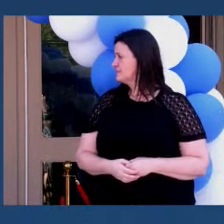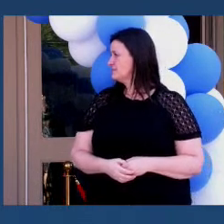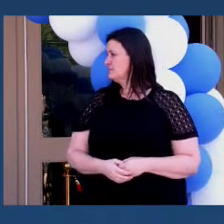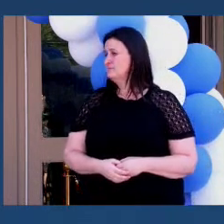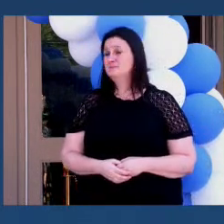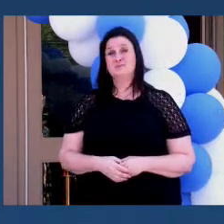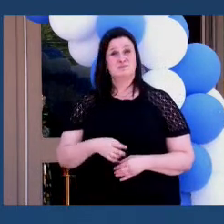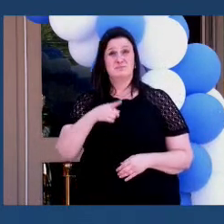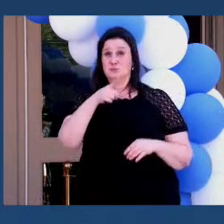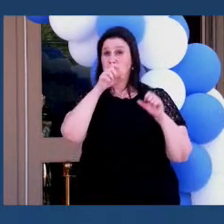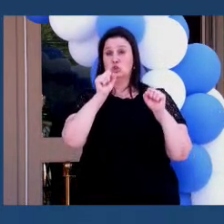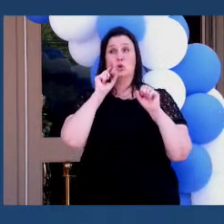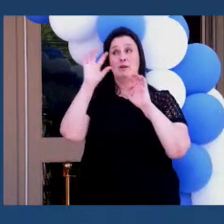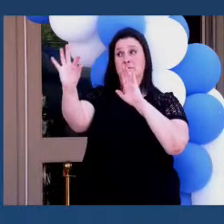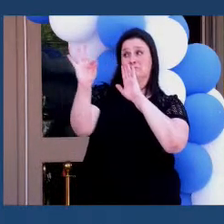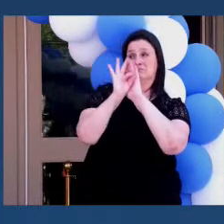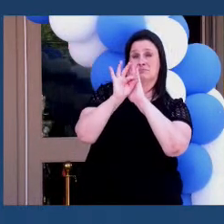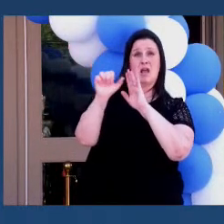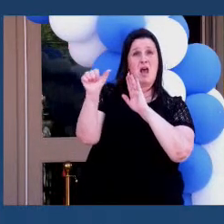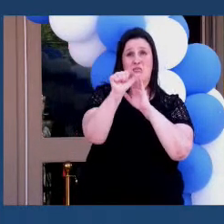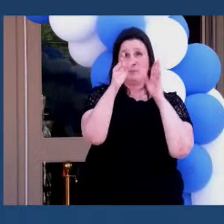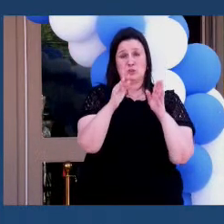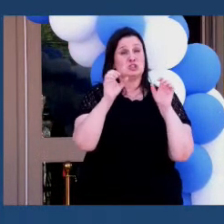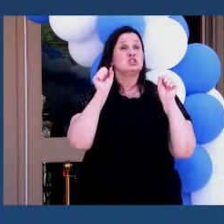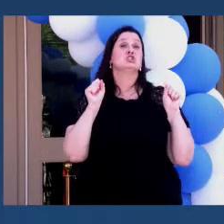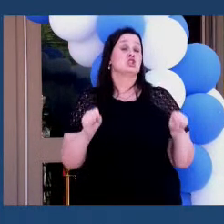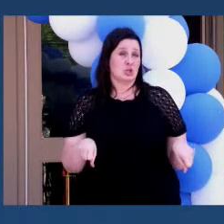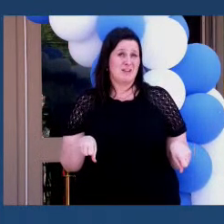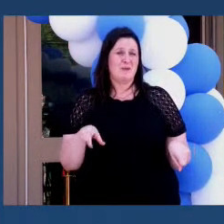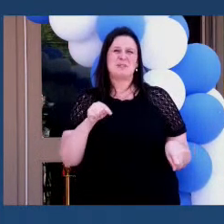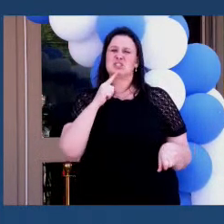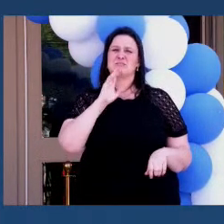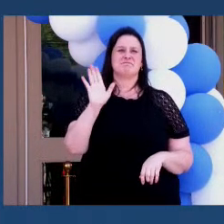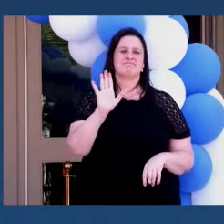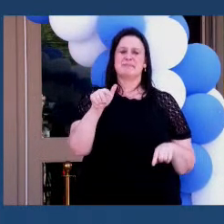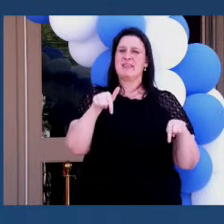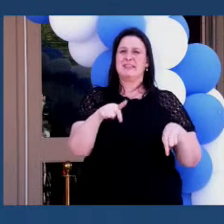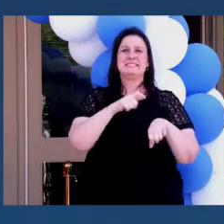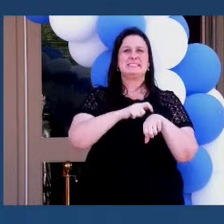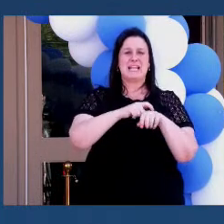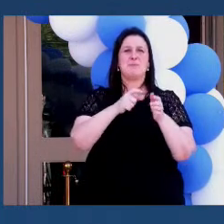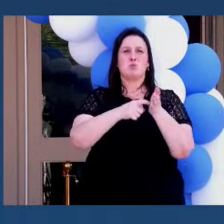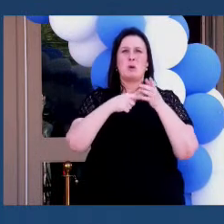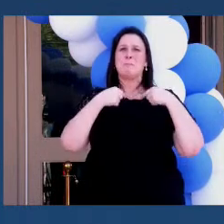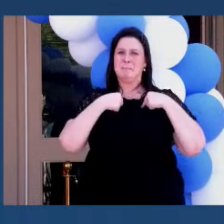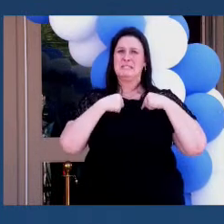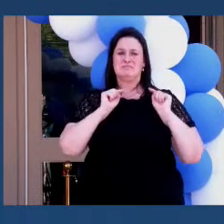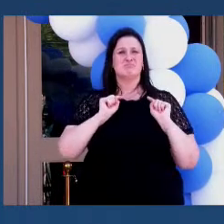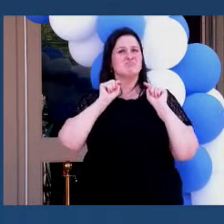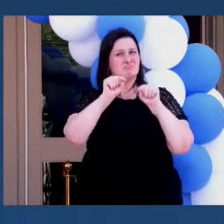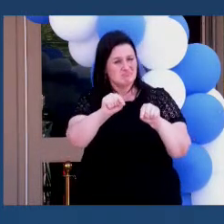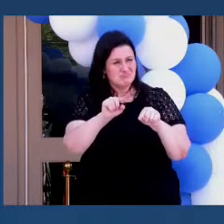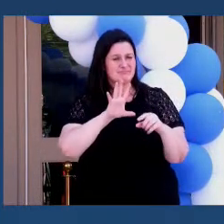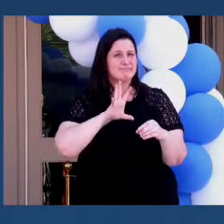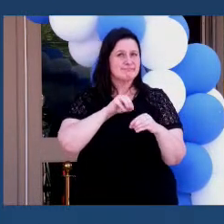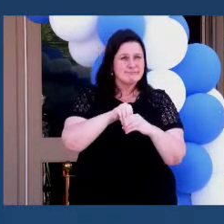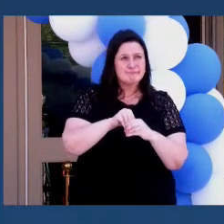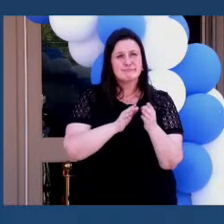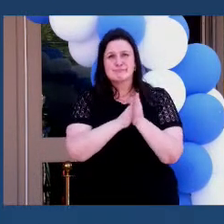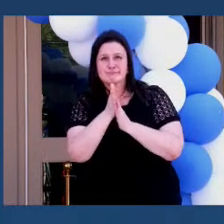She could have appointed someone else, but she said, this is a time that requires me to step up.